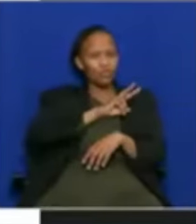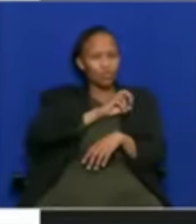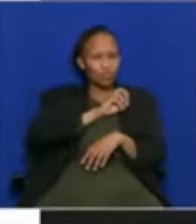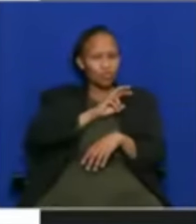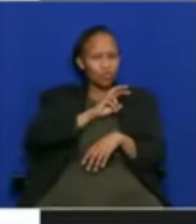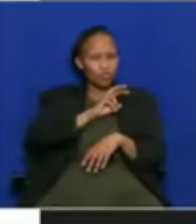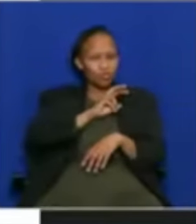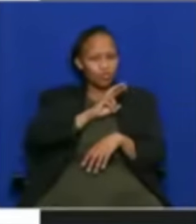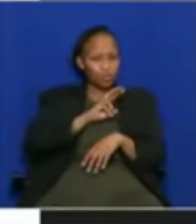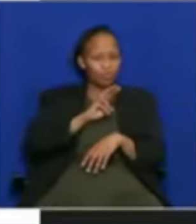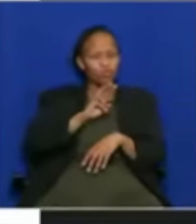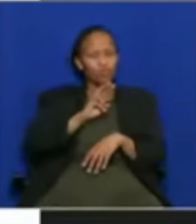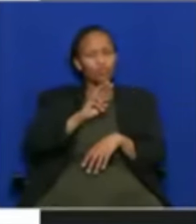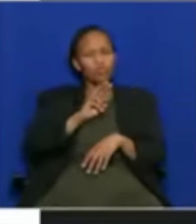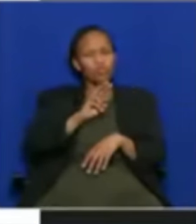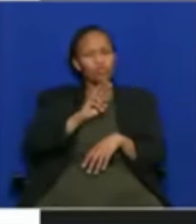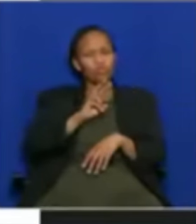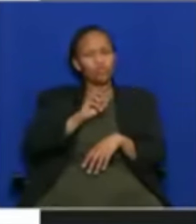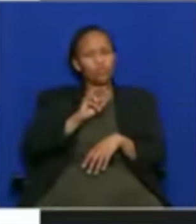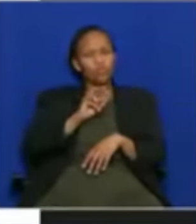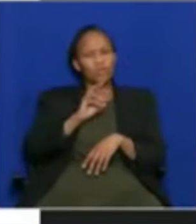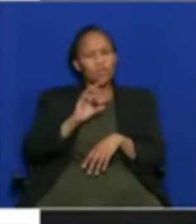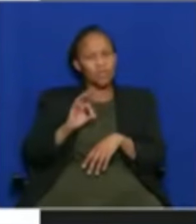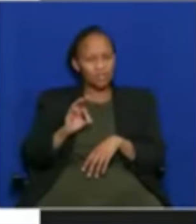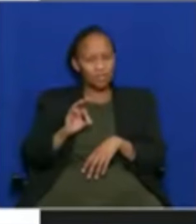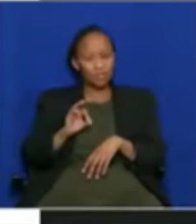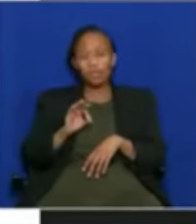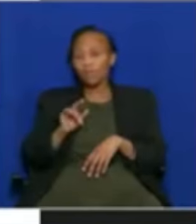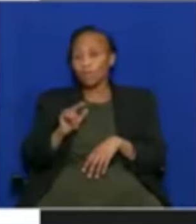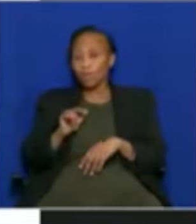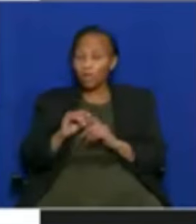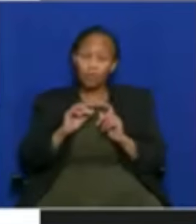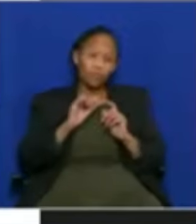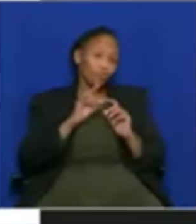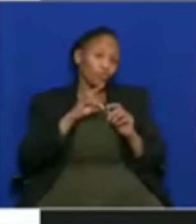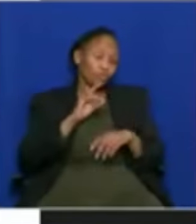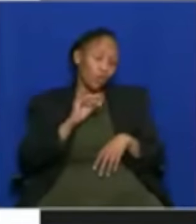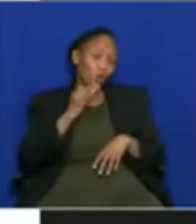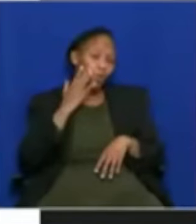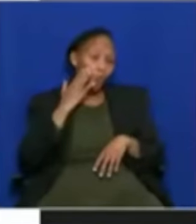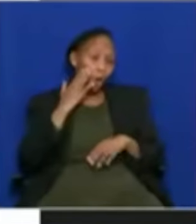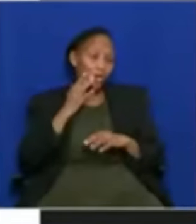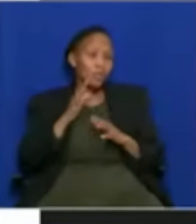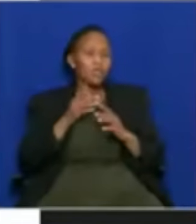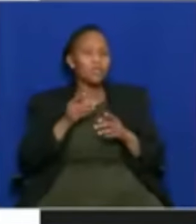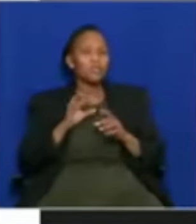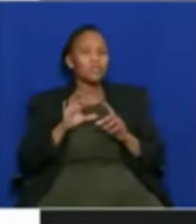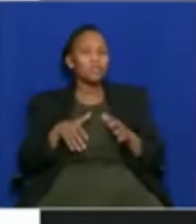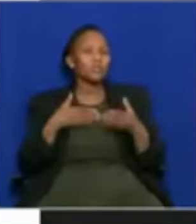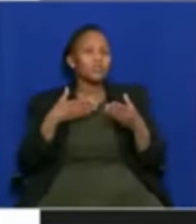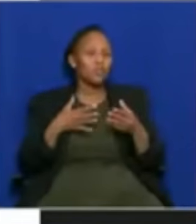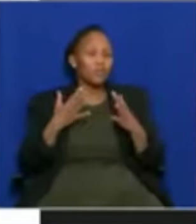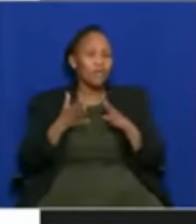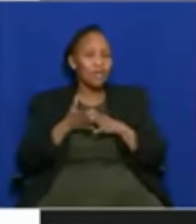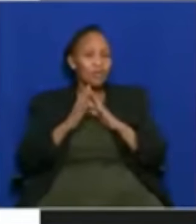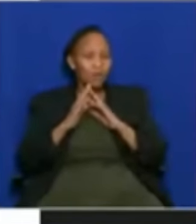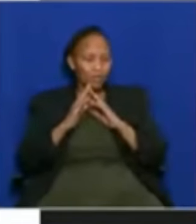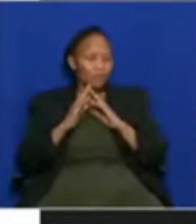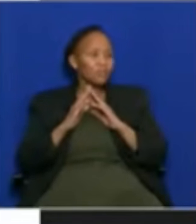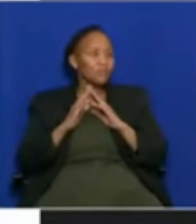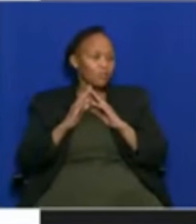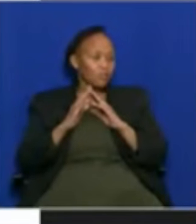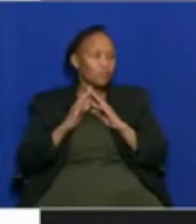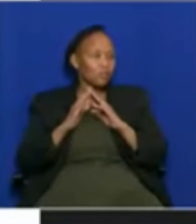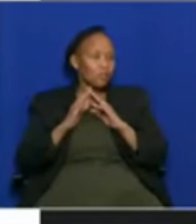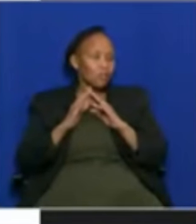want to point out, when we requested for the documents on the advertisements, these earlier